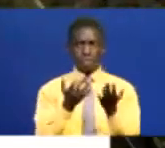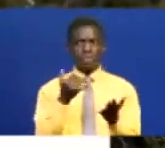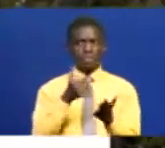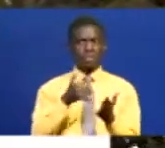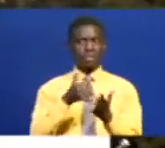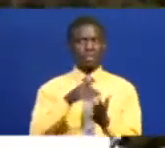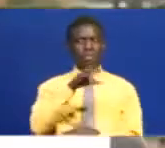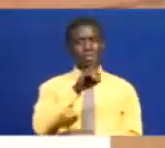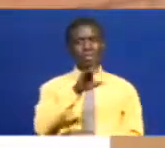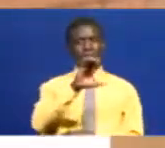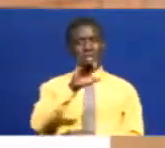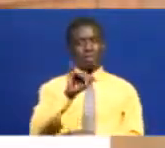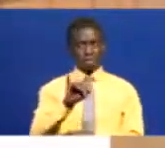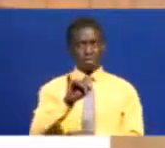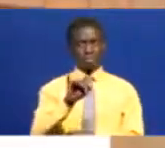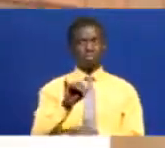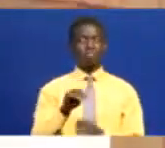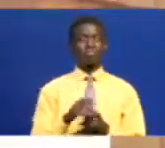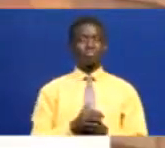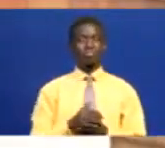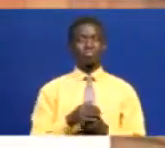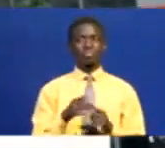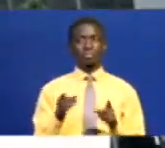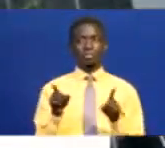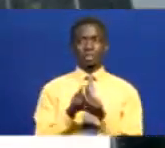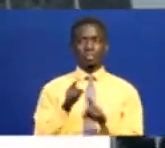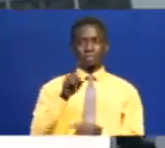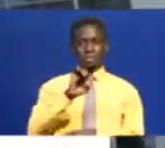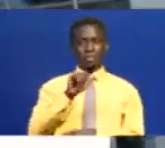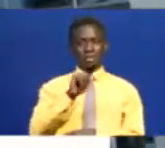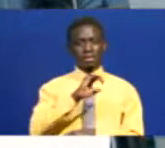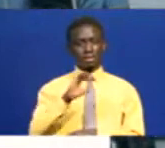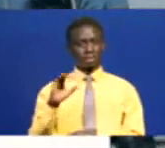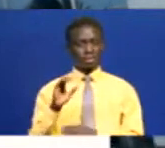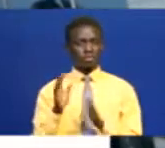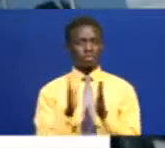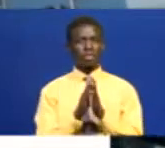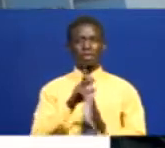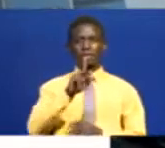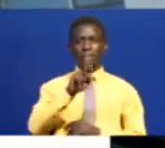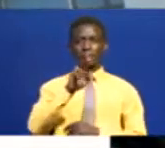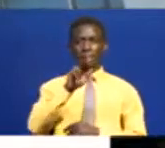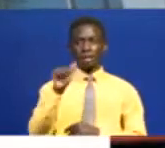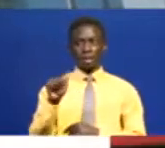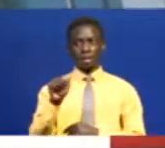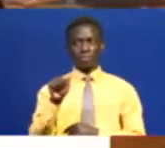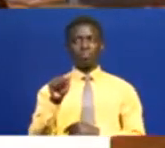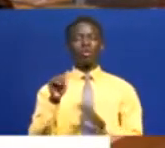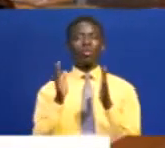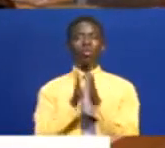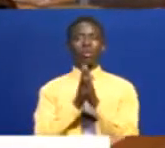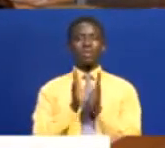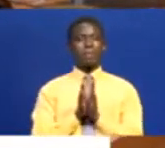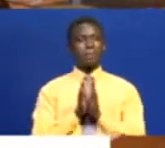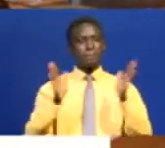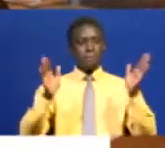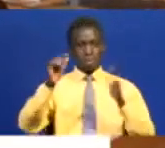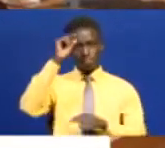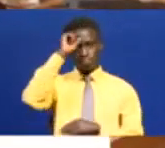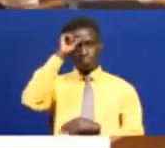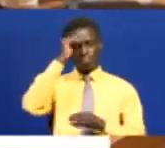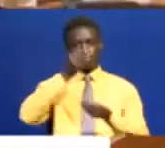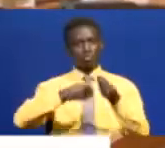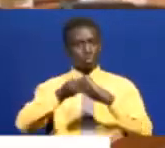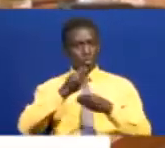Criminal Investigations, Ethics and Anti-Corruption Commission, Kenya Revenue Authority, Public Procurement Regulatory Authority, and